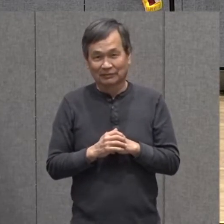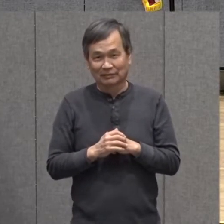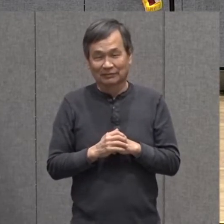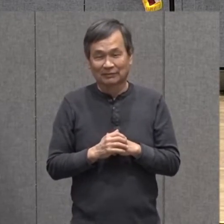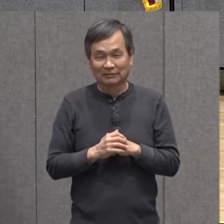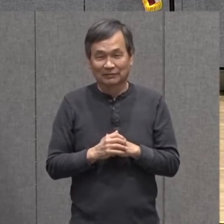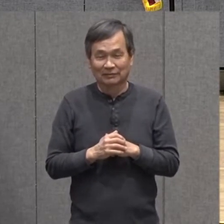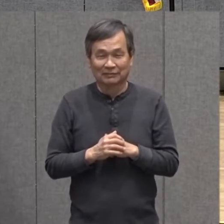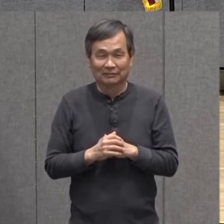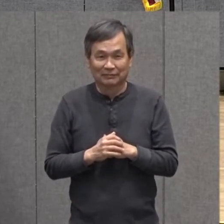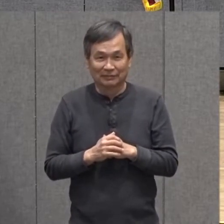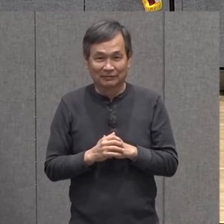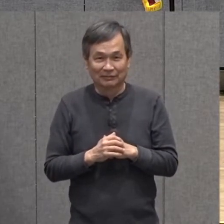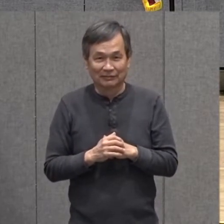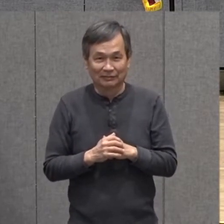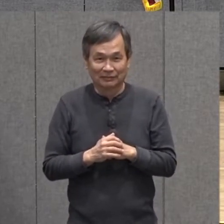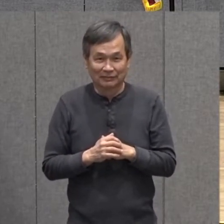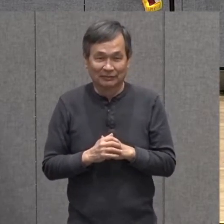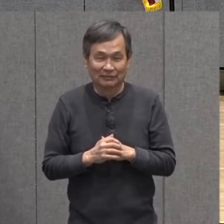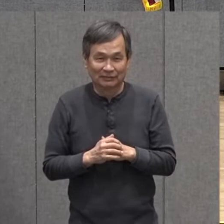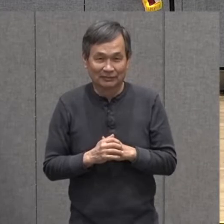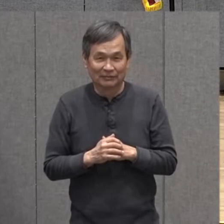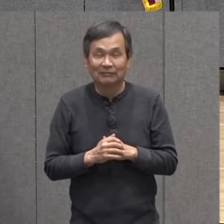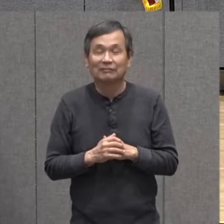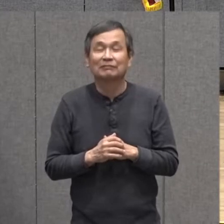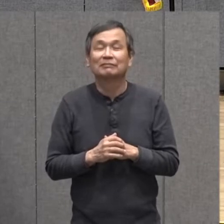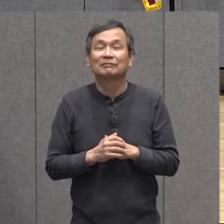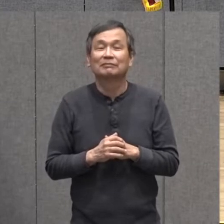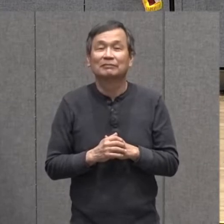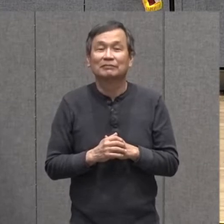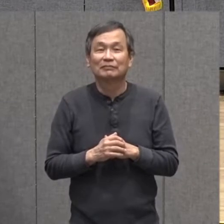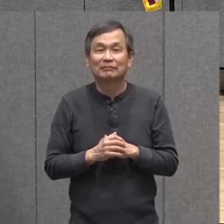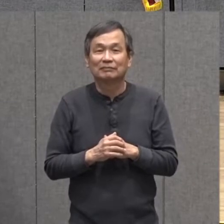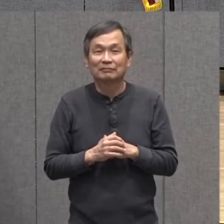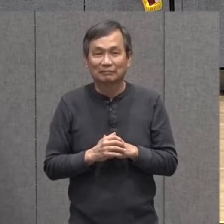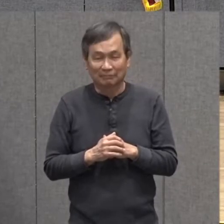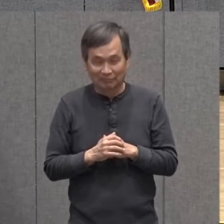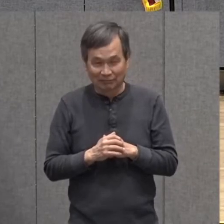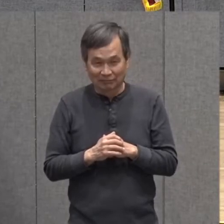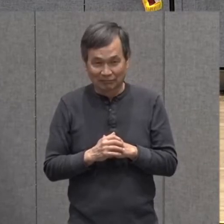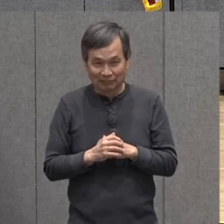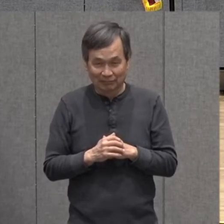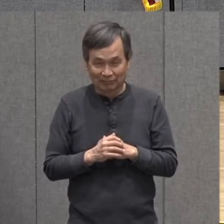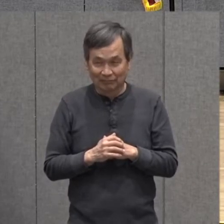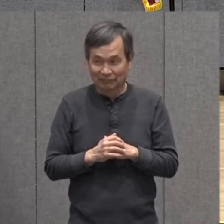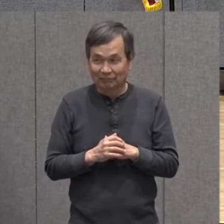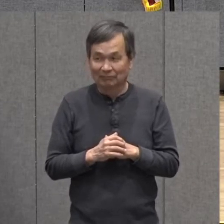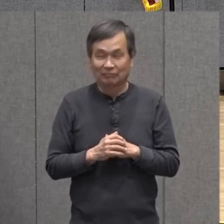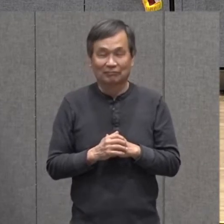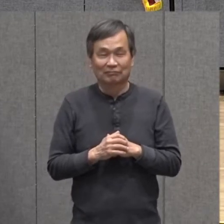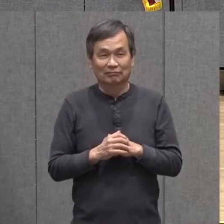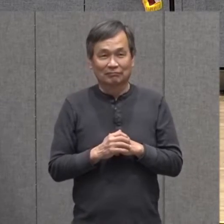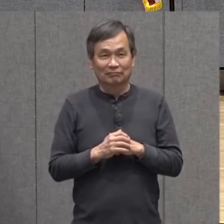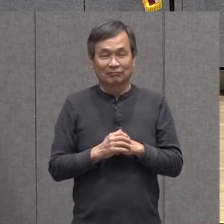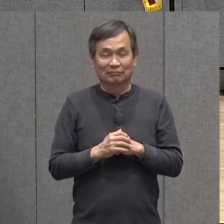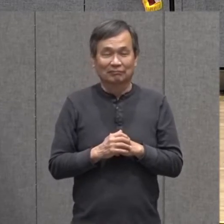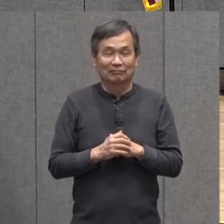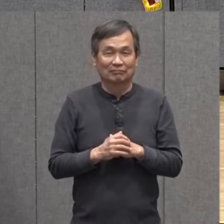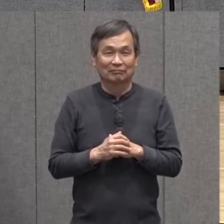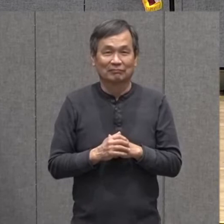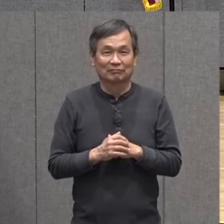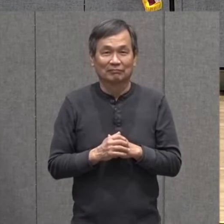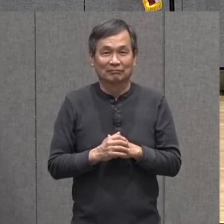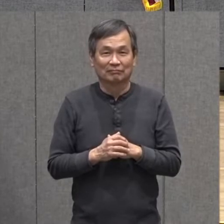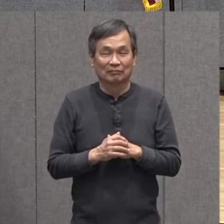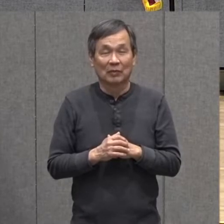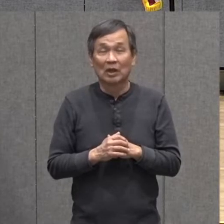hicimos malabarismo, hicimos un baile y ahora estamos terminando relajándonos con yoga.